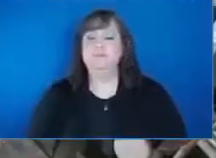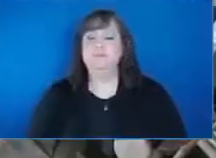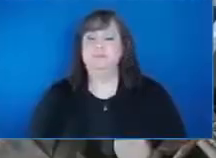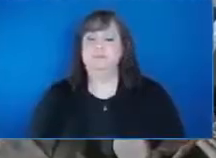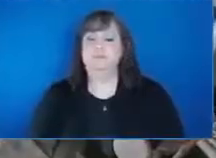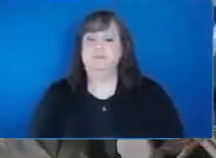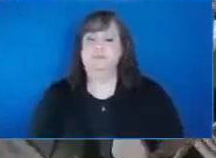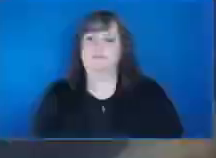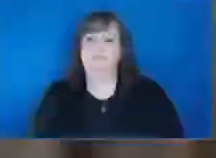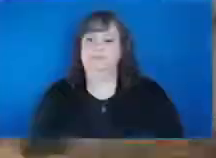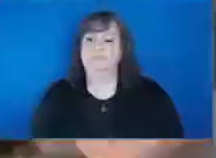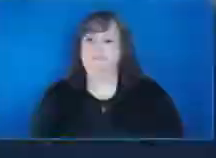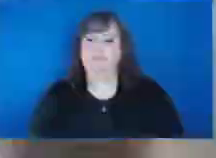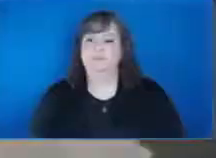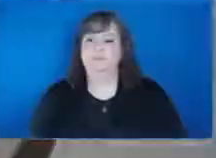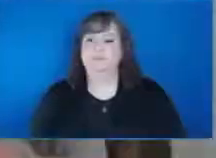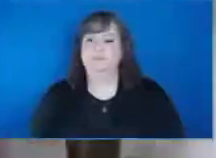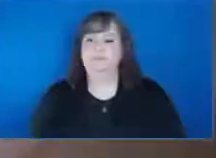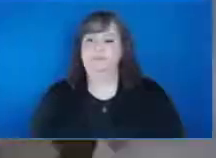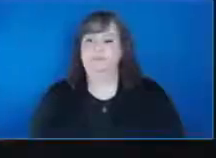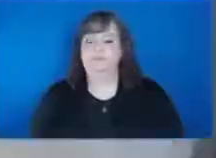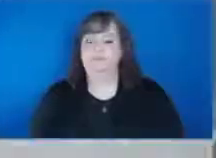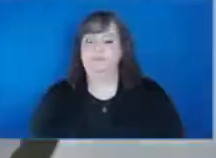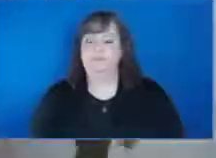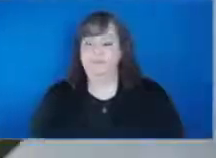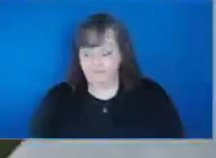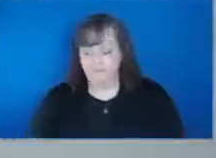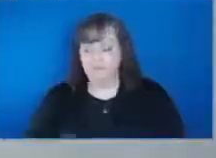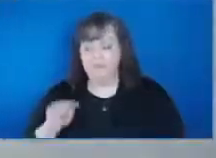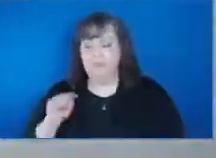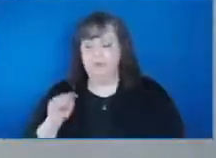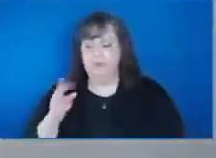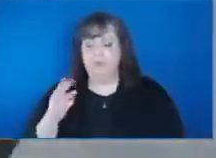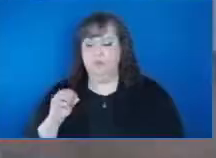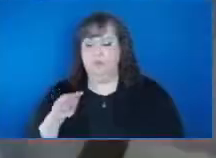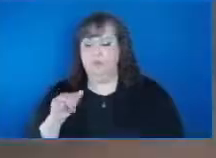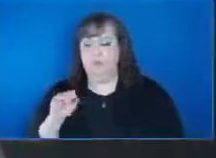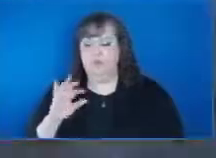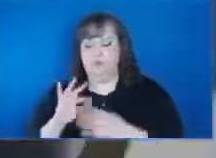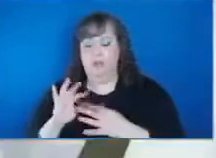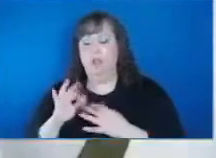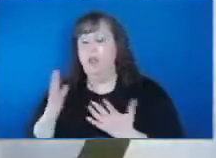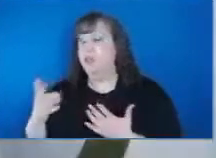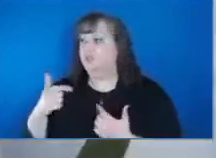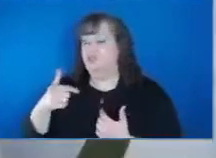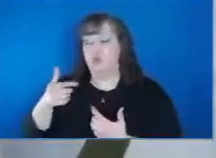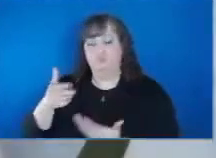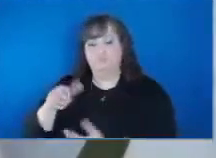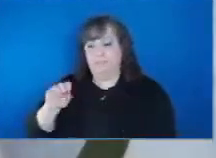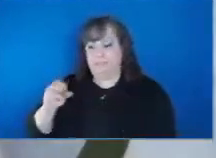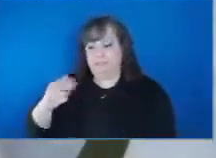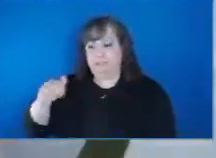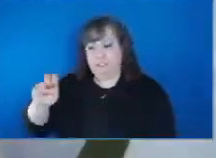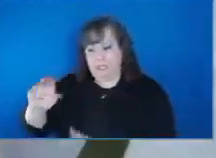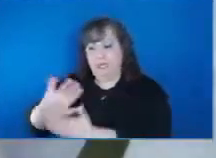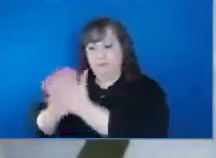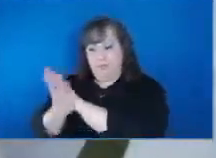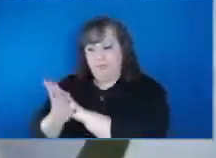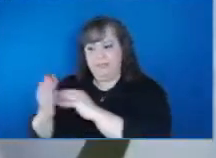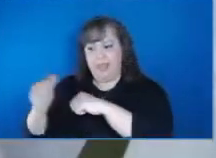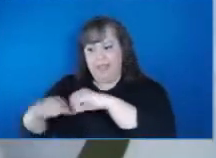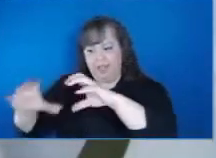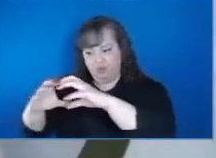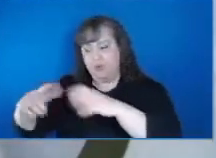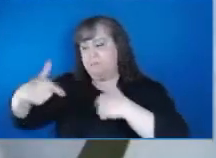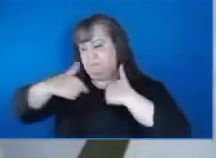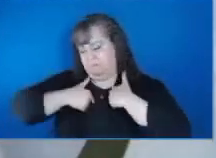So what I'll do, Shane is going to be the asteroid, and I'm going to be the NASA DART mission. Well, this CTB, more exactly, is going